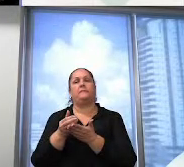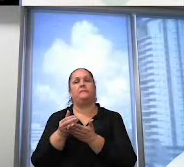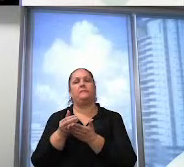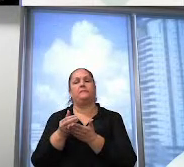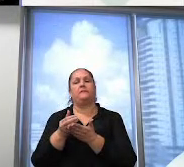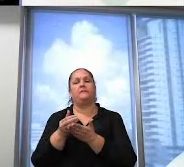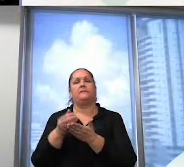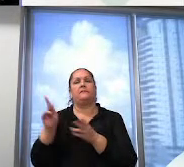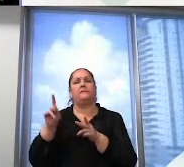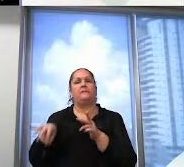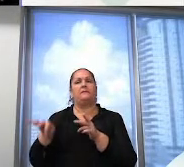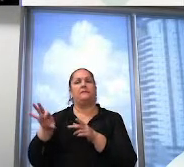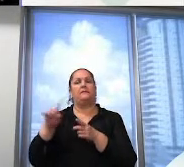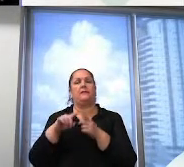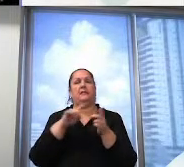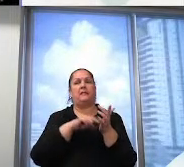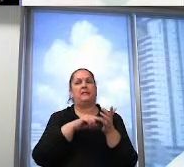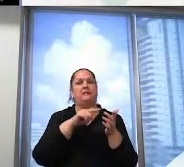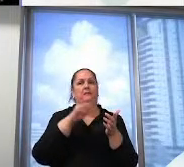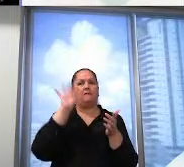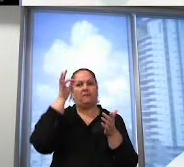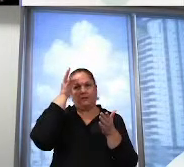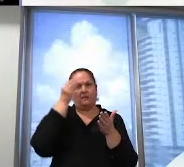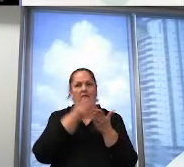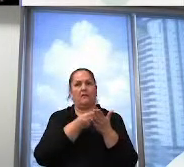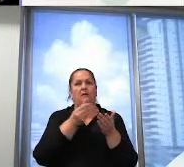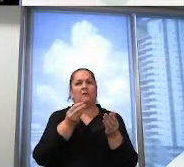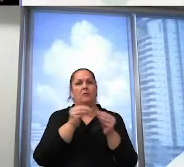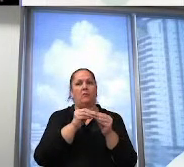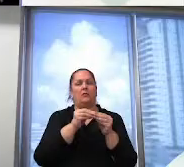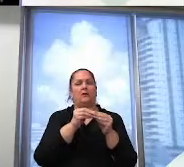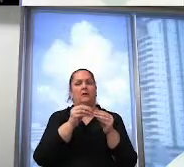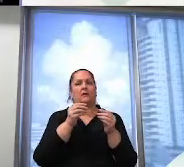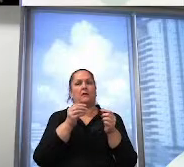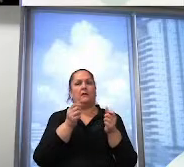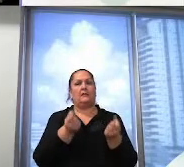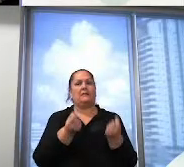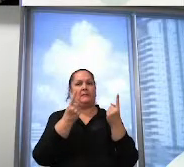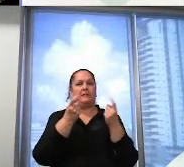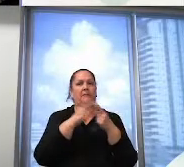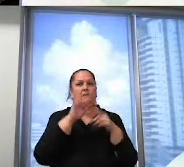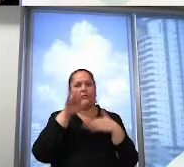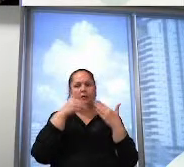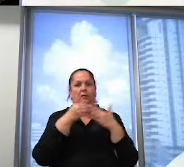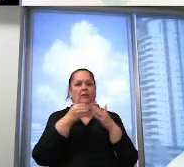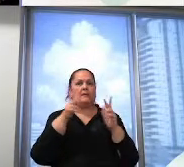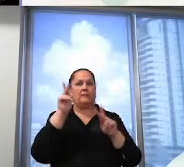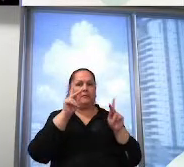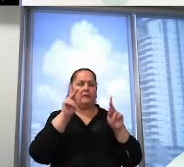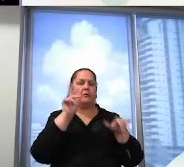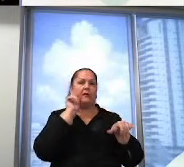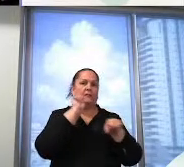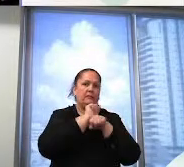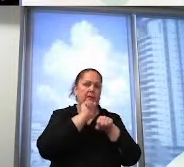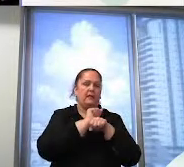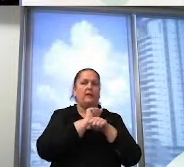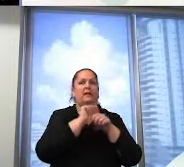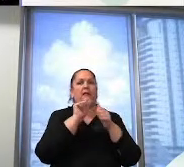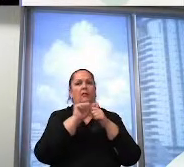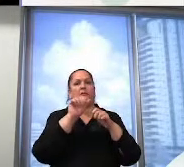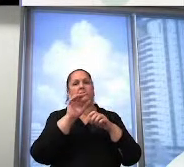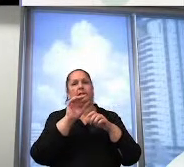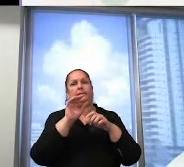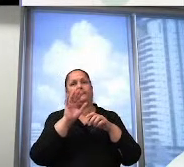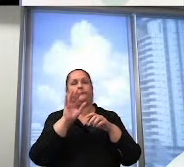funds ends up being more expensive because of all the overhead and bureaucracy and efforts you have to